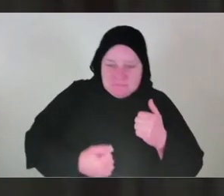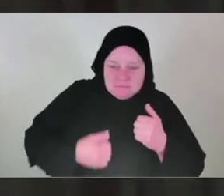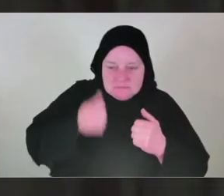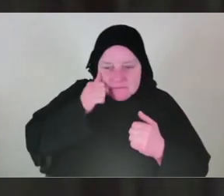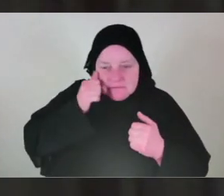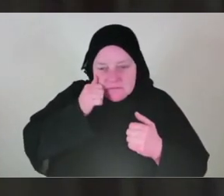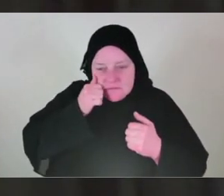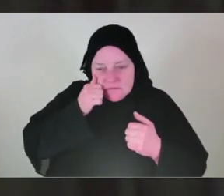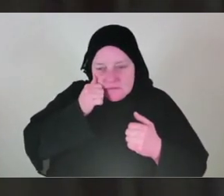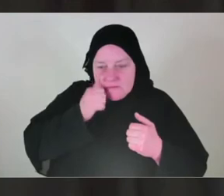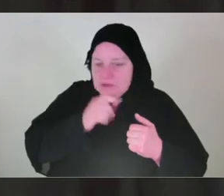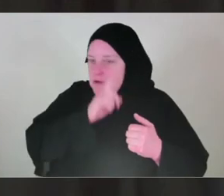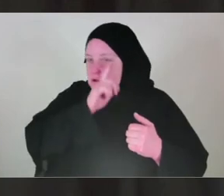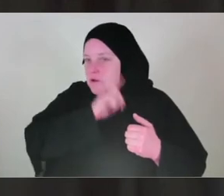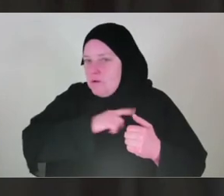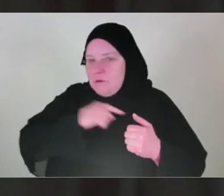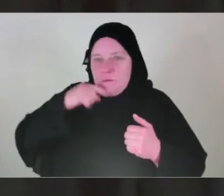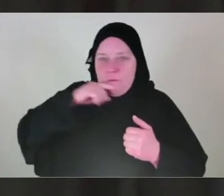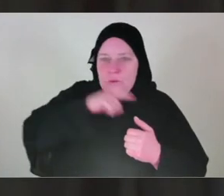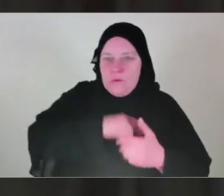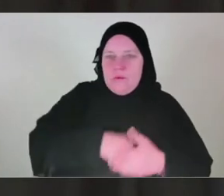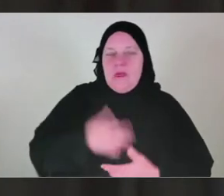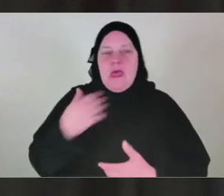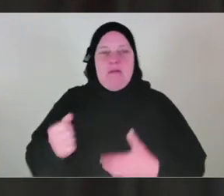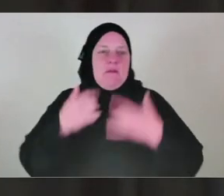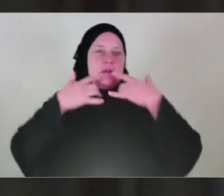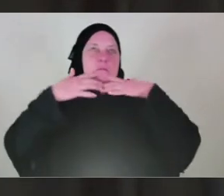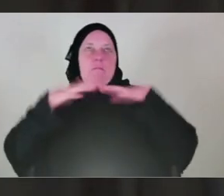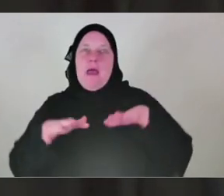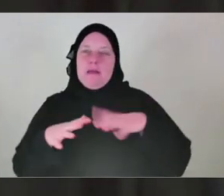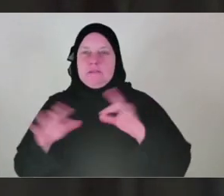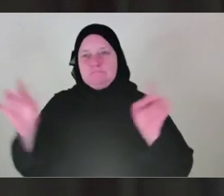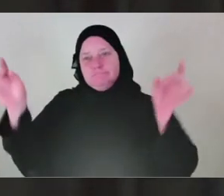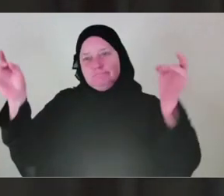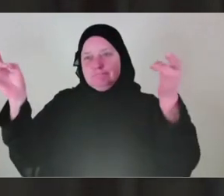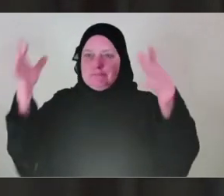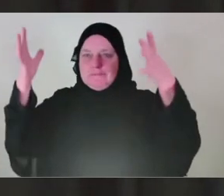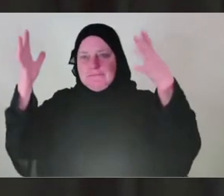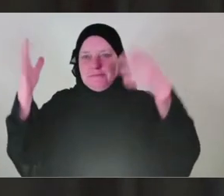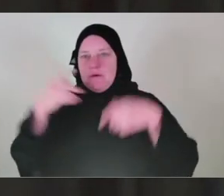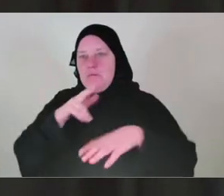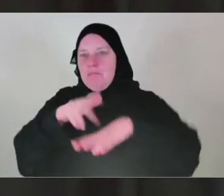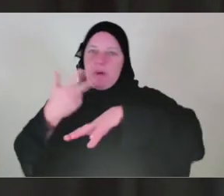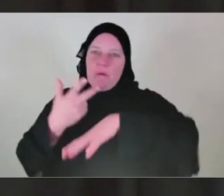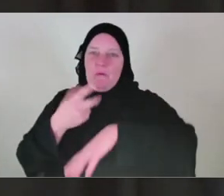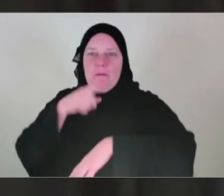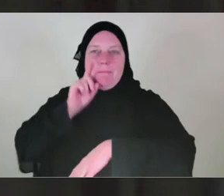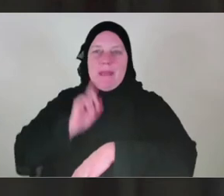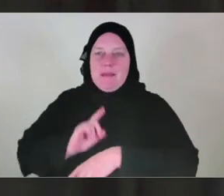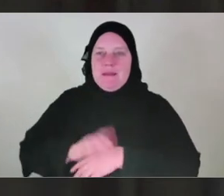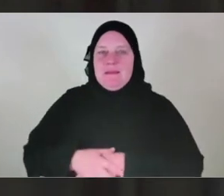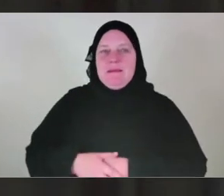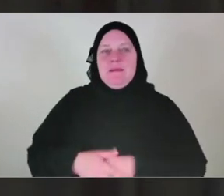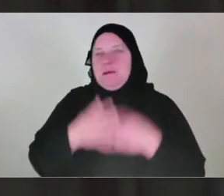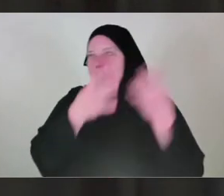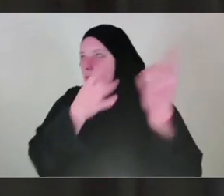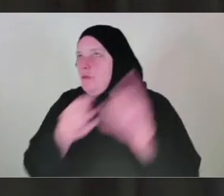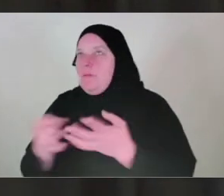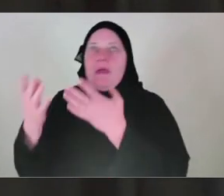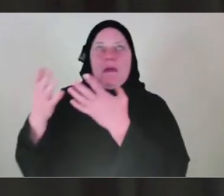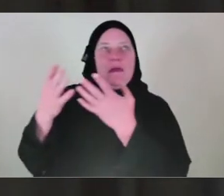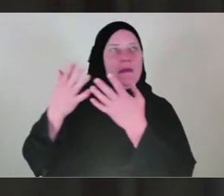called, the reveals. And then they're doing these baby showers. And then they prepare the room. Everything's getting ready.